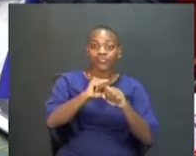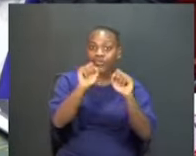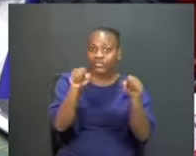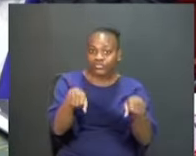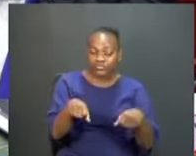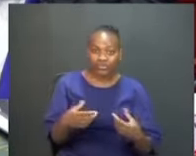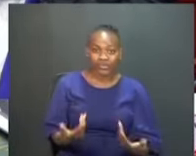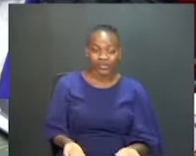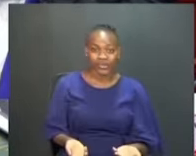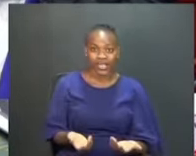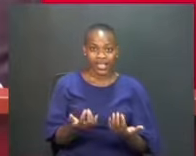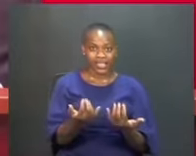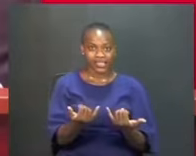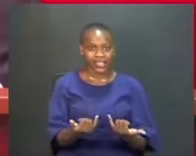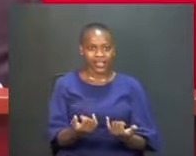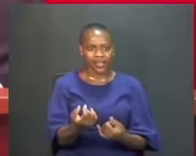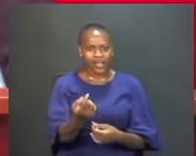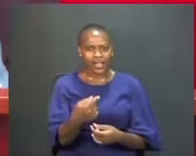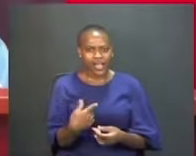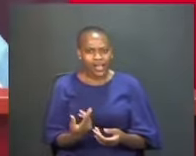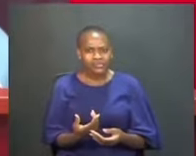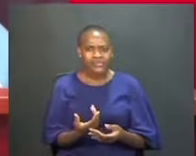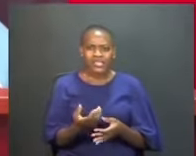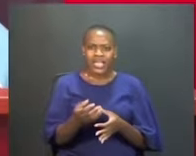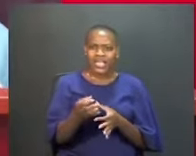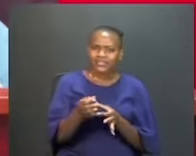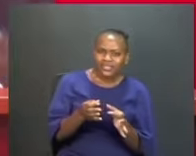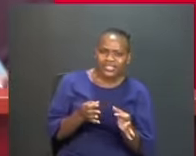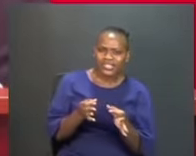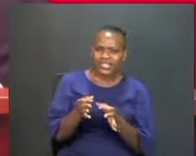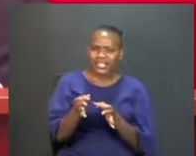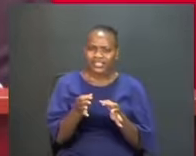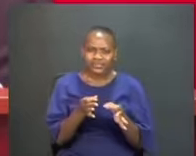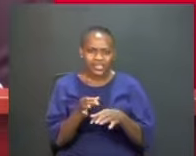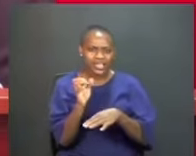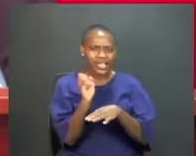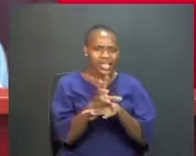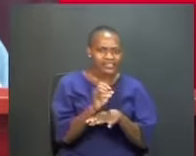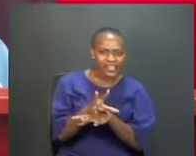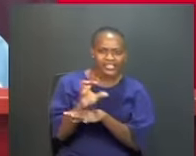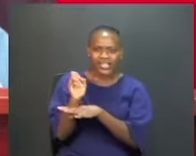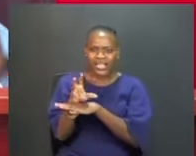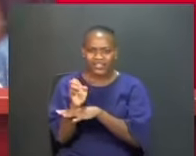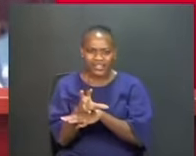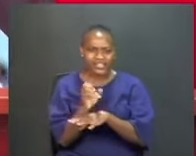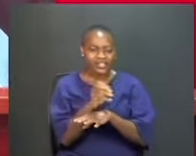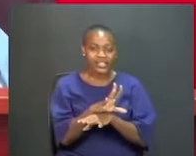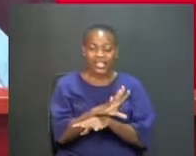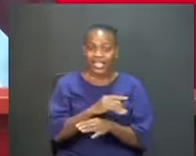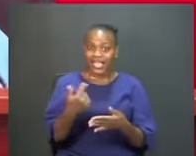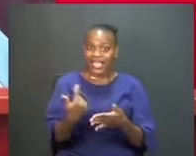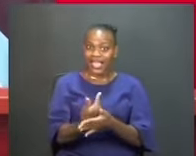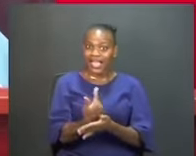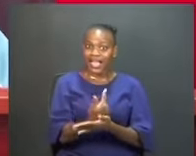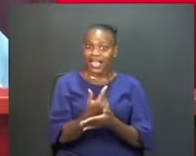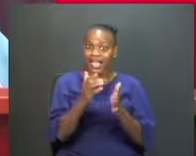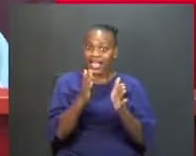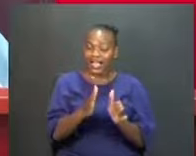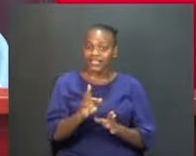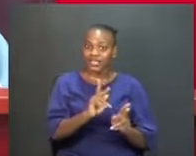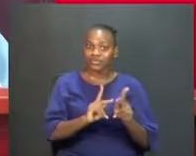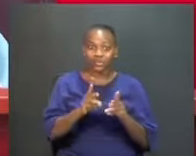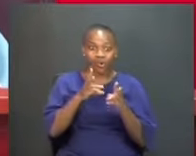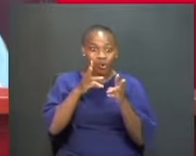And now you come and we sit and we're now going through it, guidance, this and that. And Ghanaians are watching